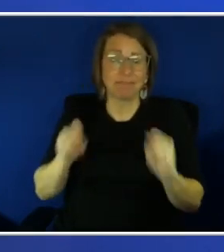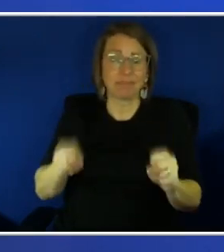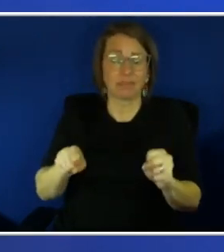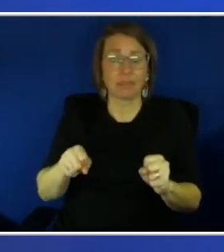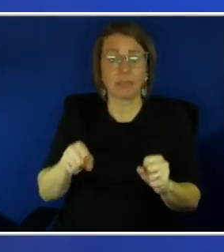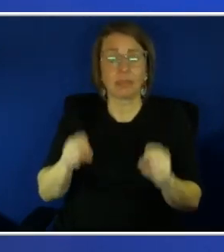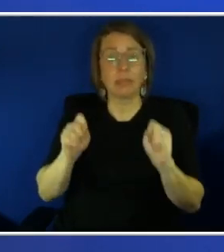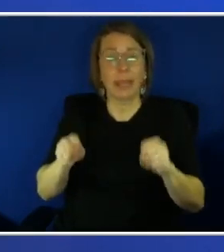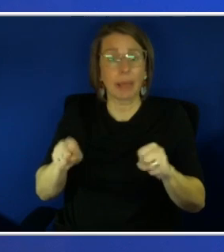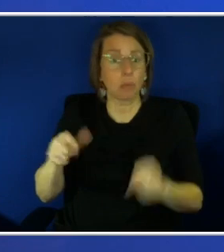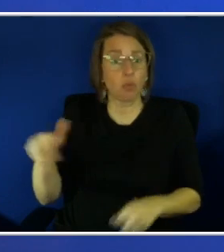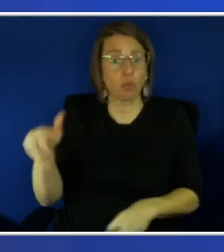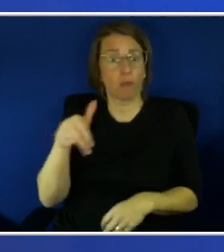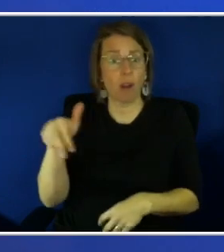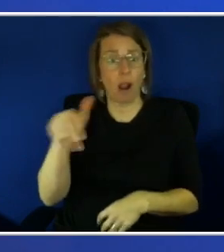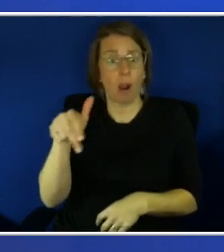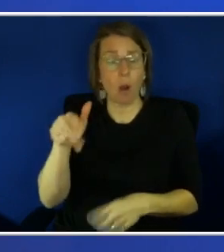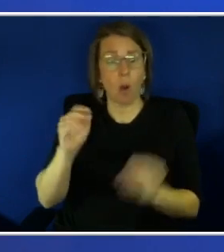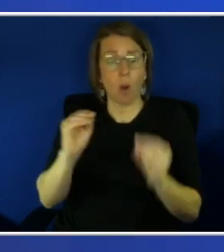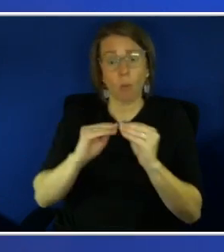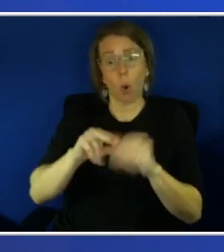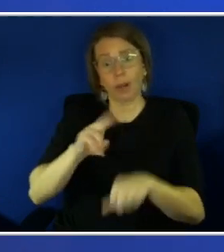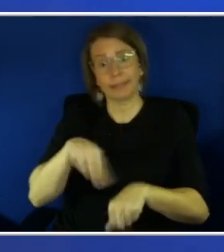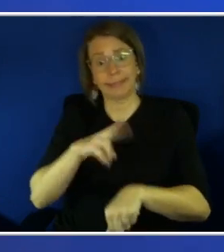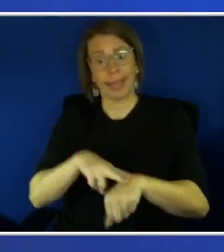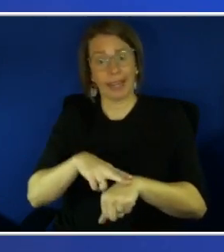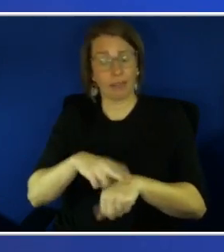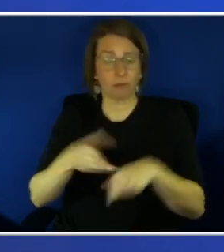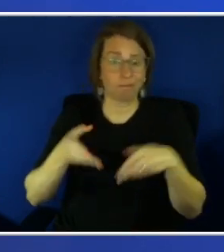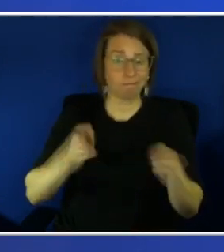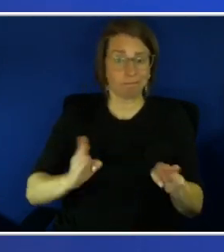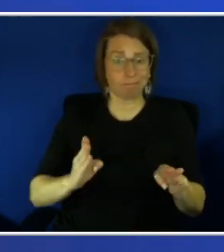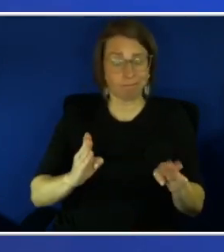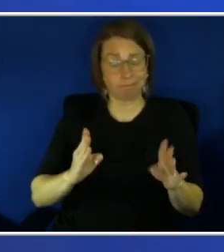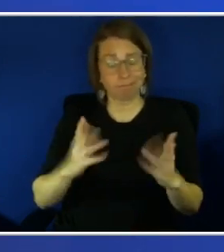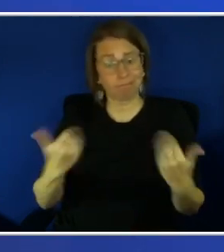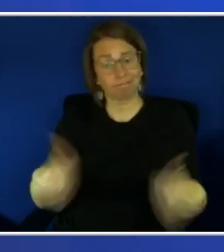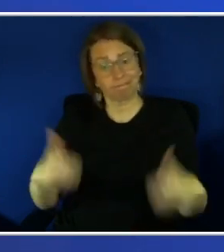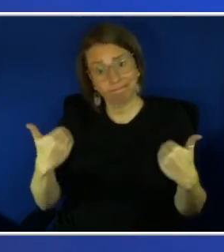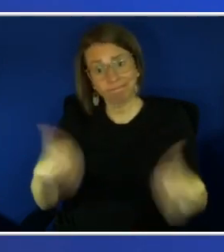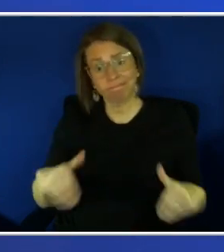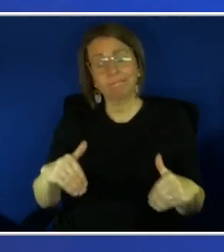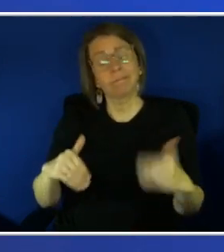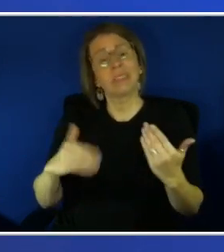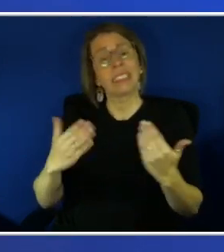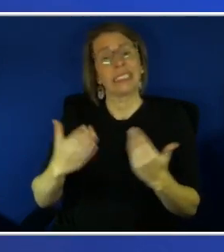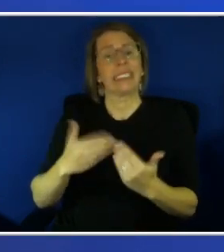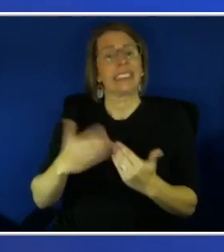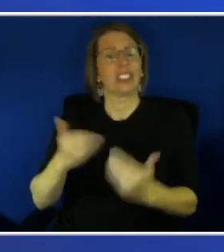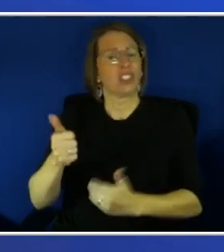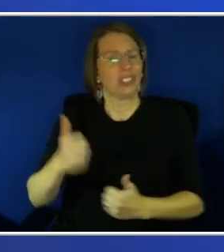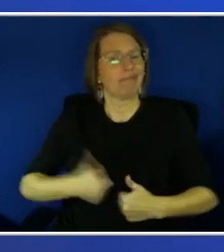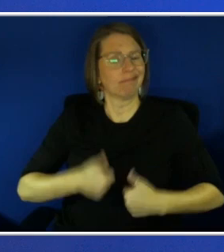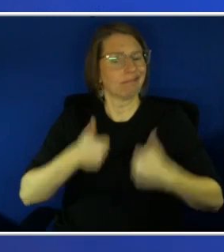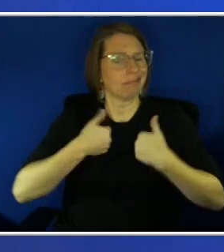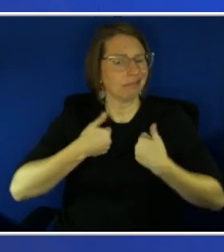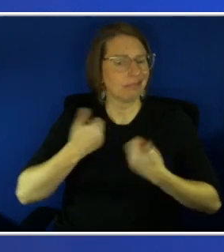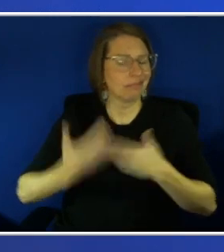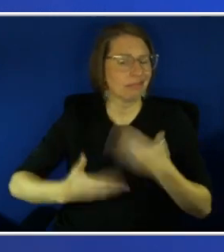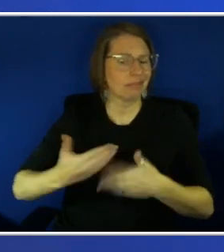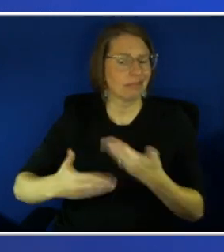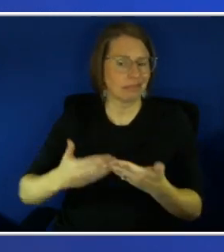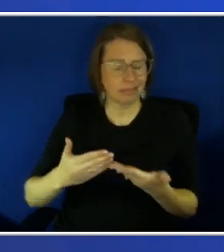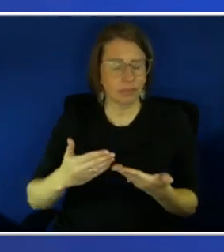in a more native sense is huge and kind of makes things easier in a lot of ways without so many